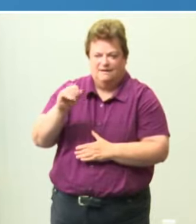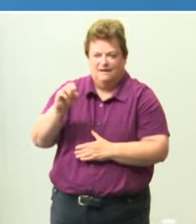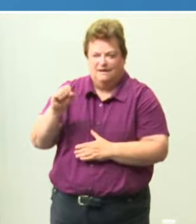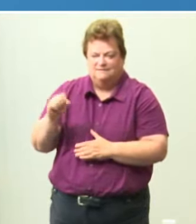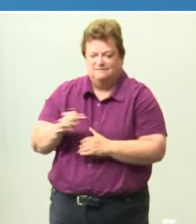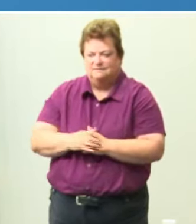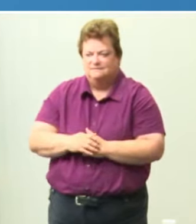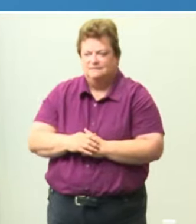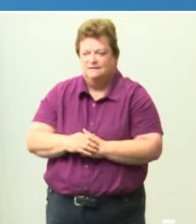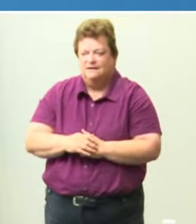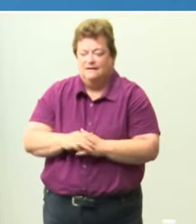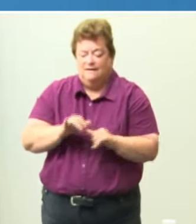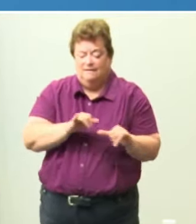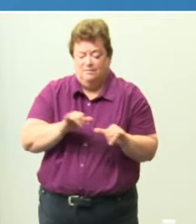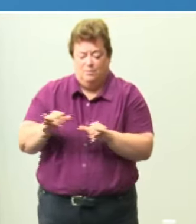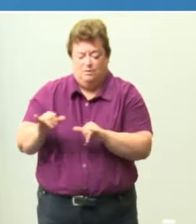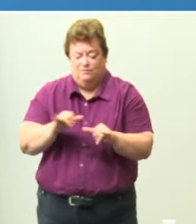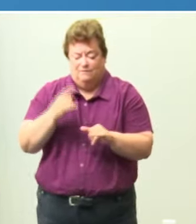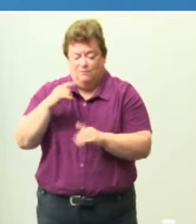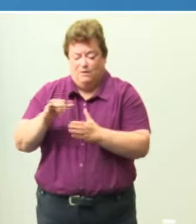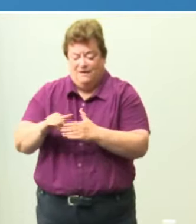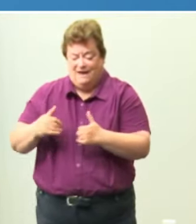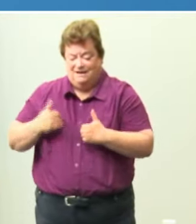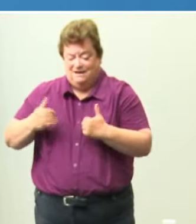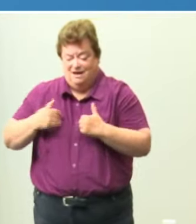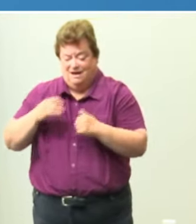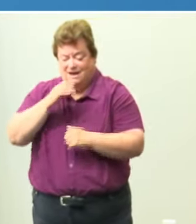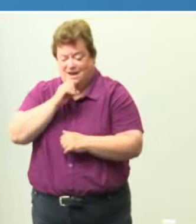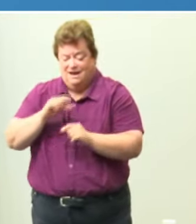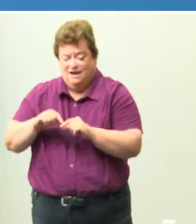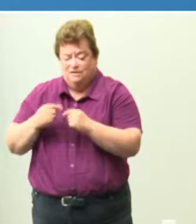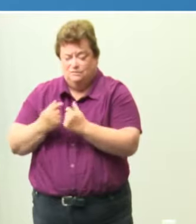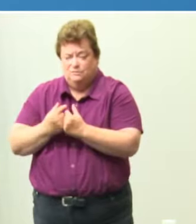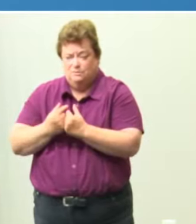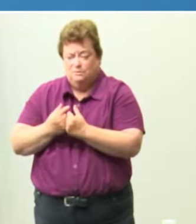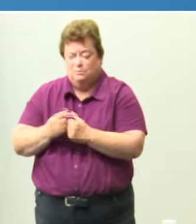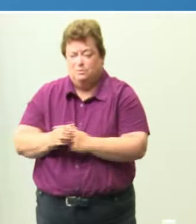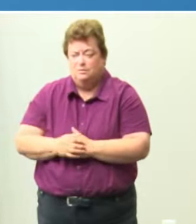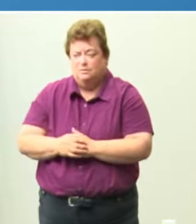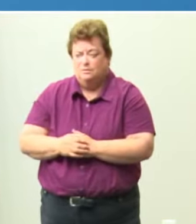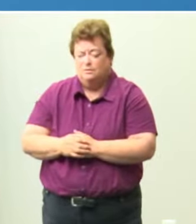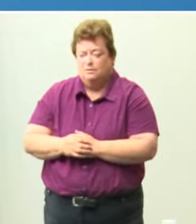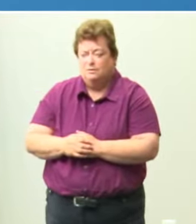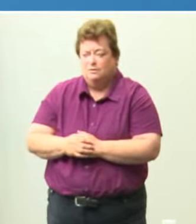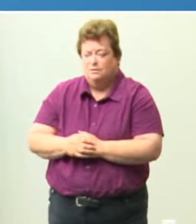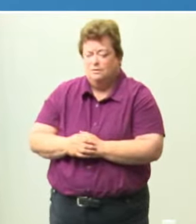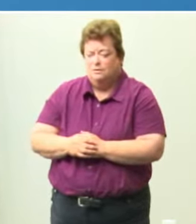The proportion of cases in this younger age group week over week,